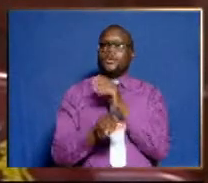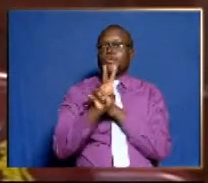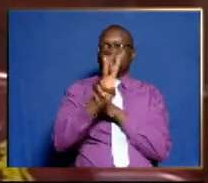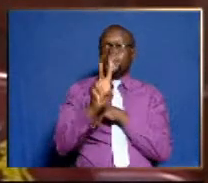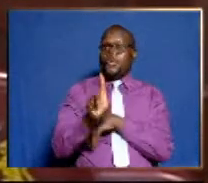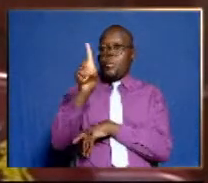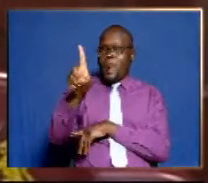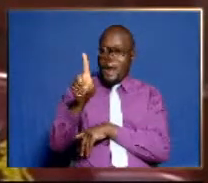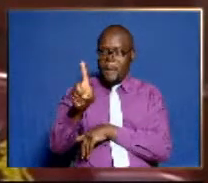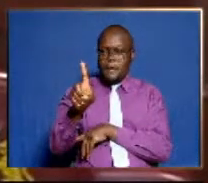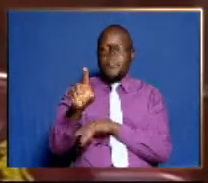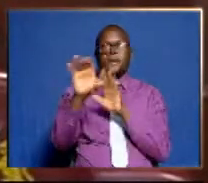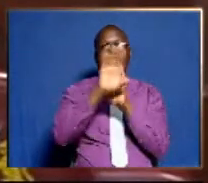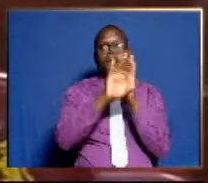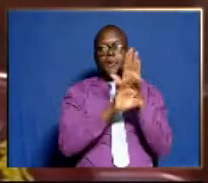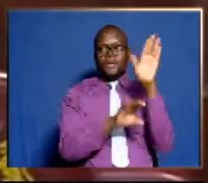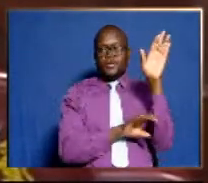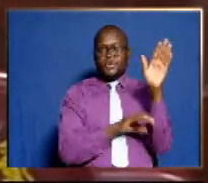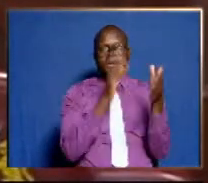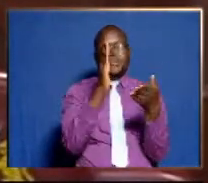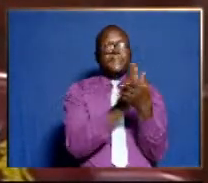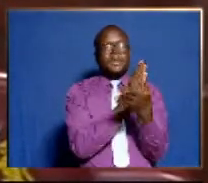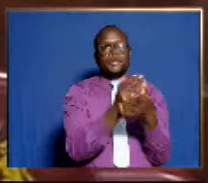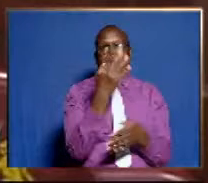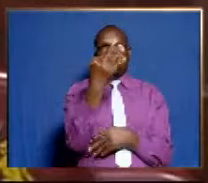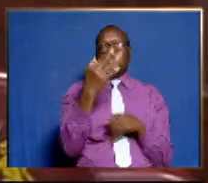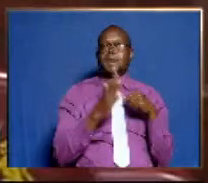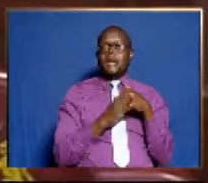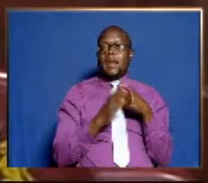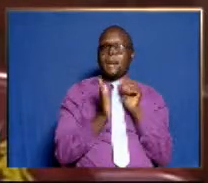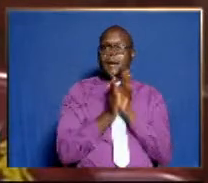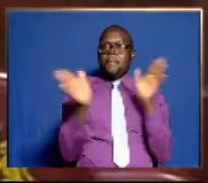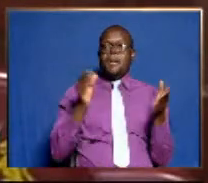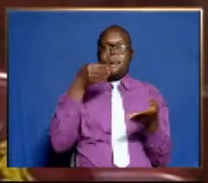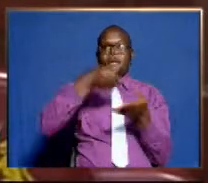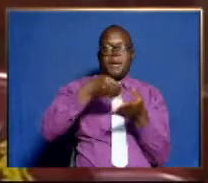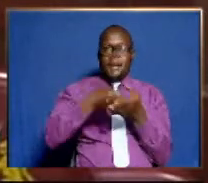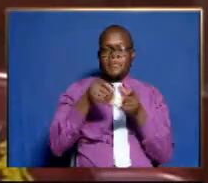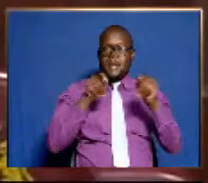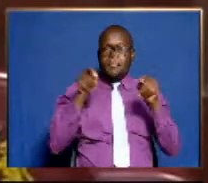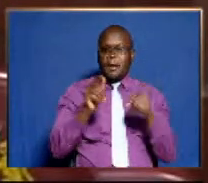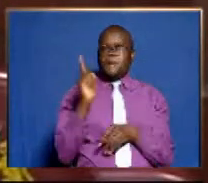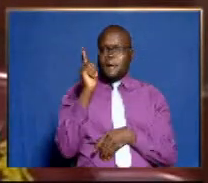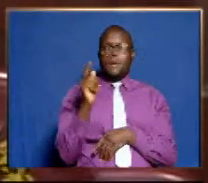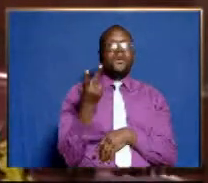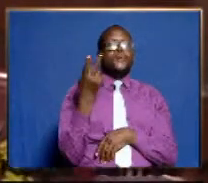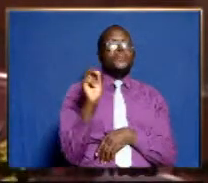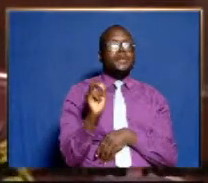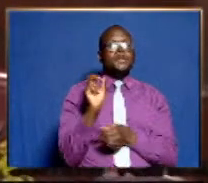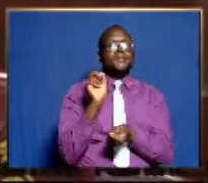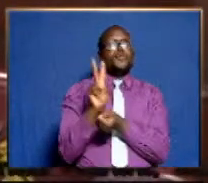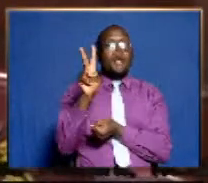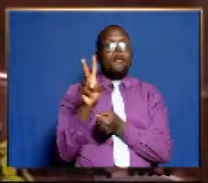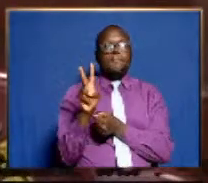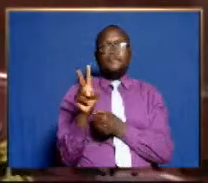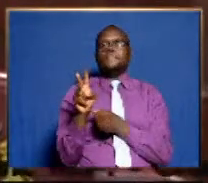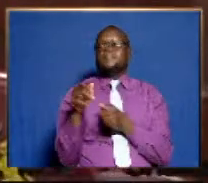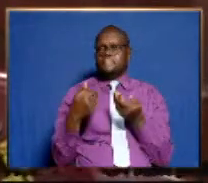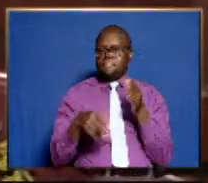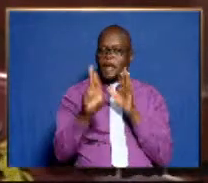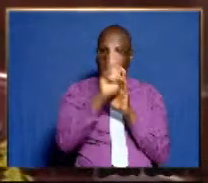221 of the Constitution, Section 39 of the Public Finance Management Act 2012, and a standing